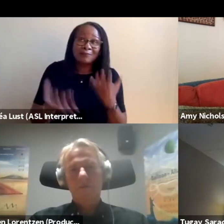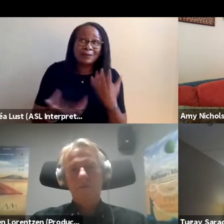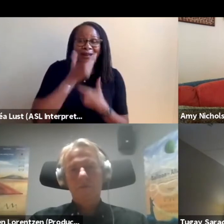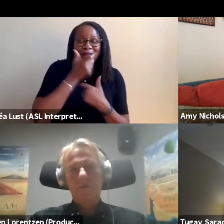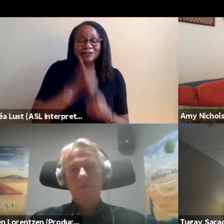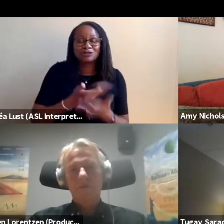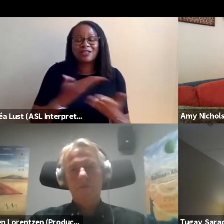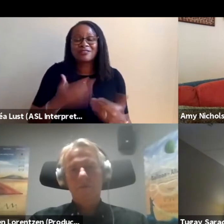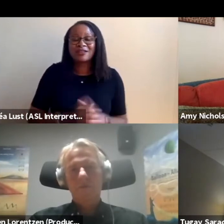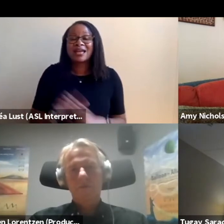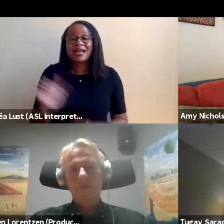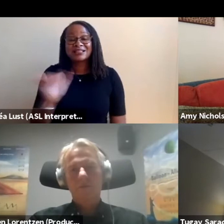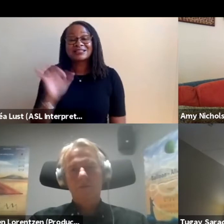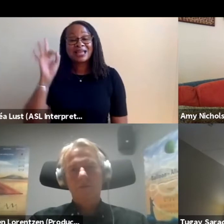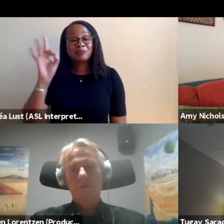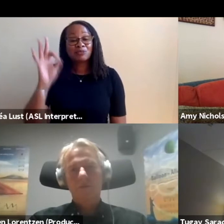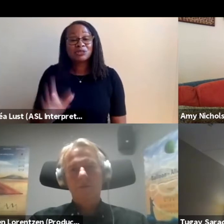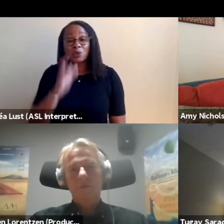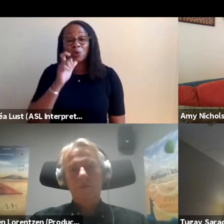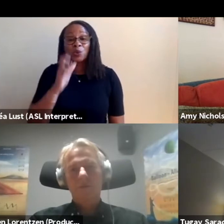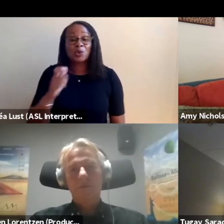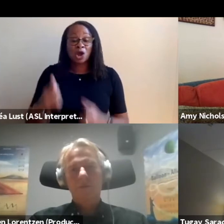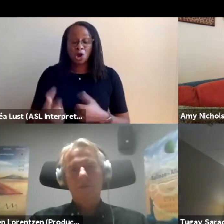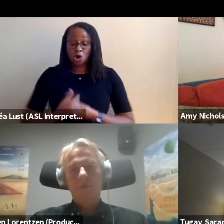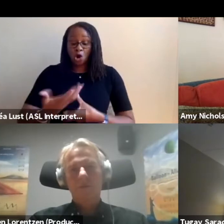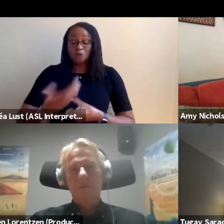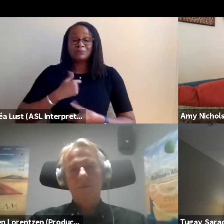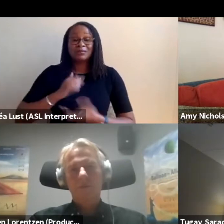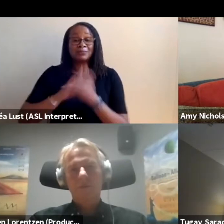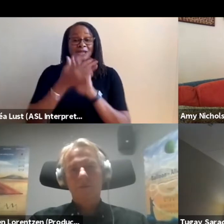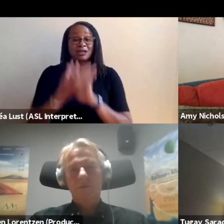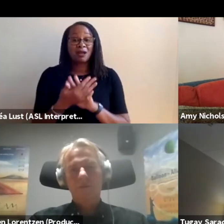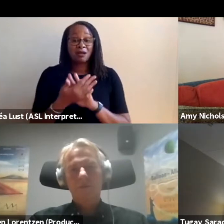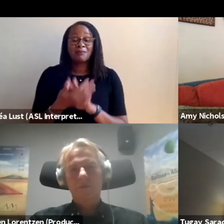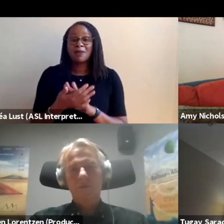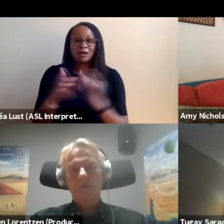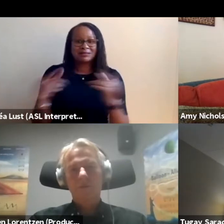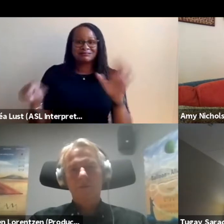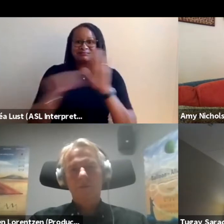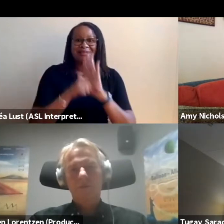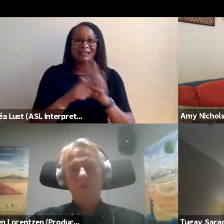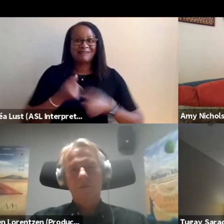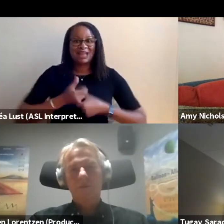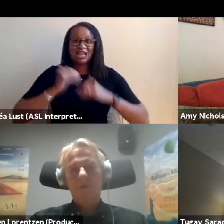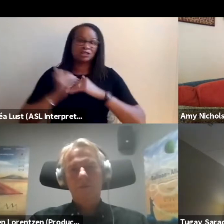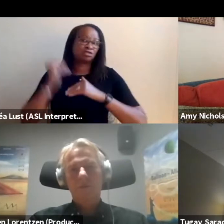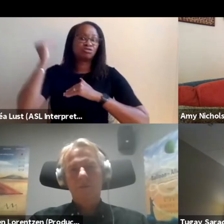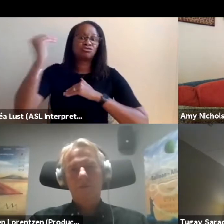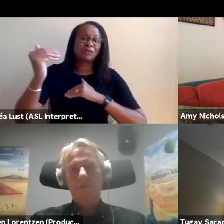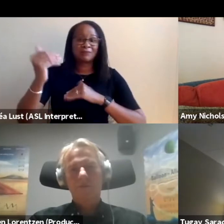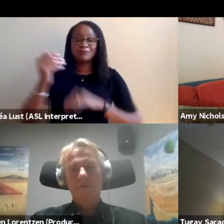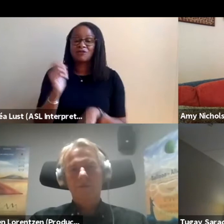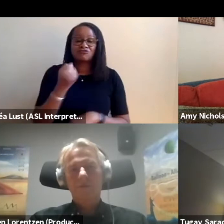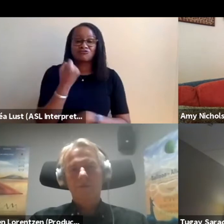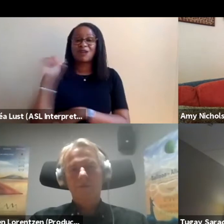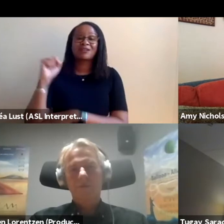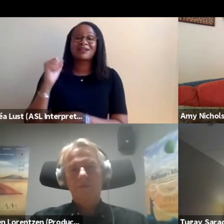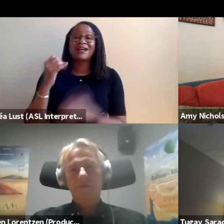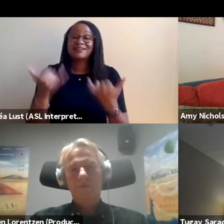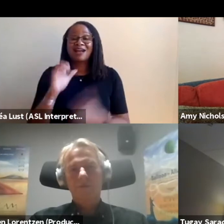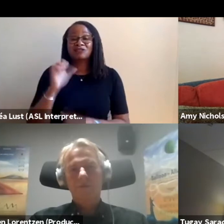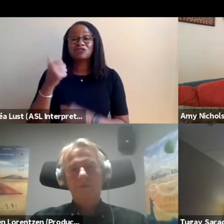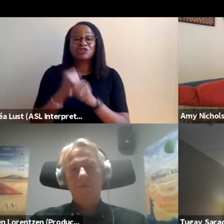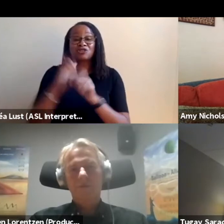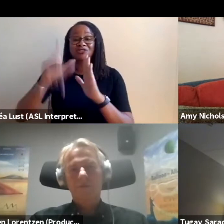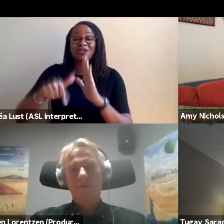same preacher that radicalized me in my childhood, now like 10 years later, he made